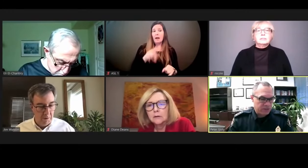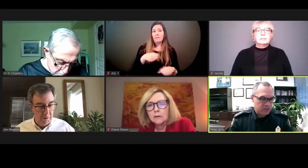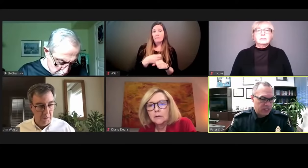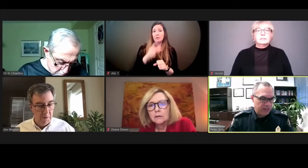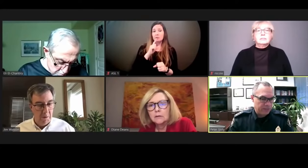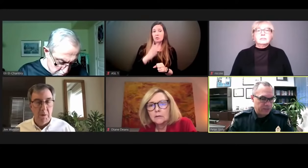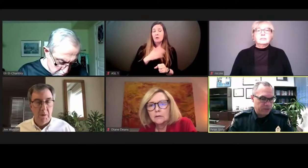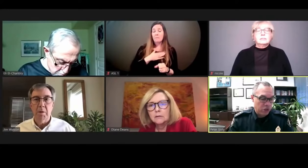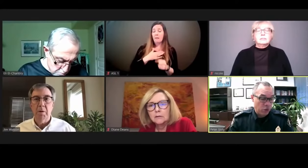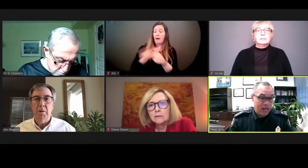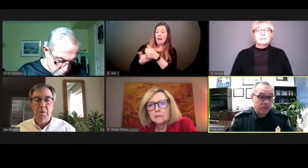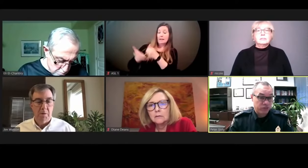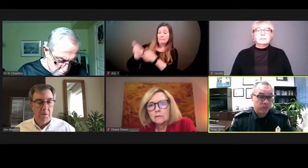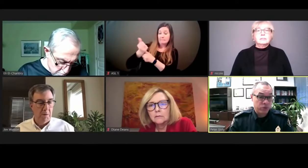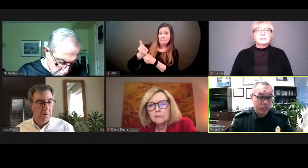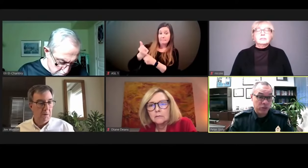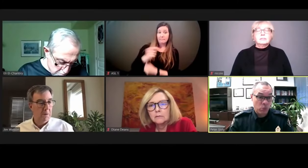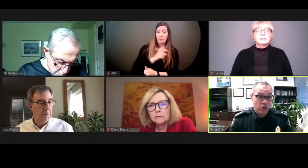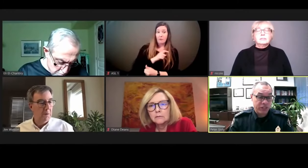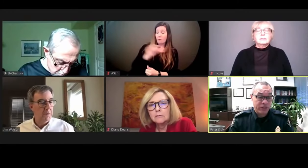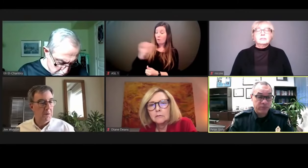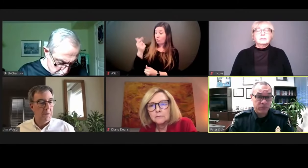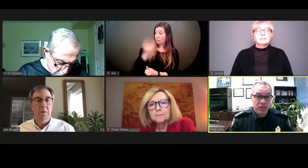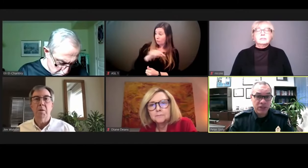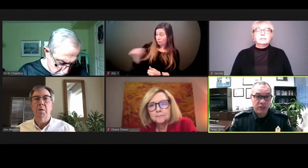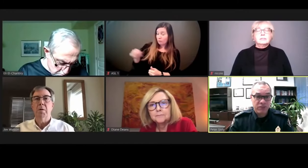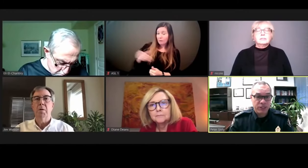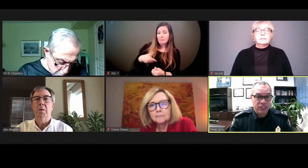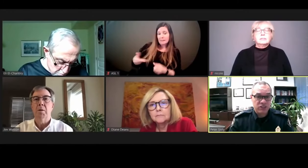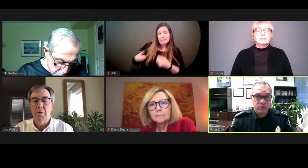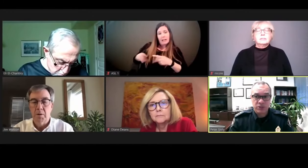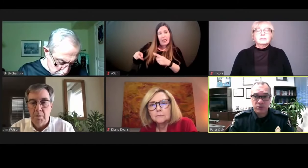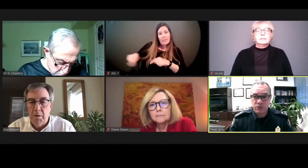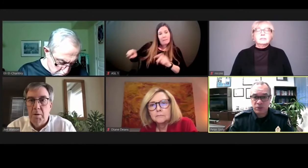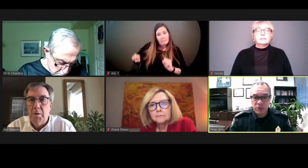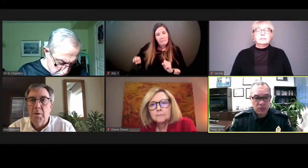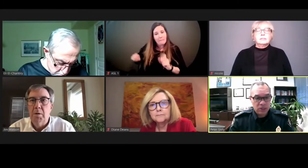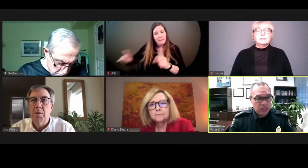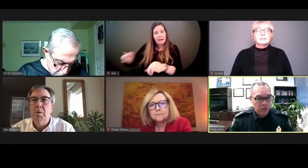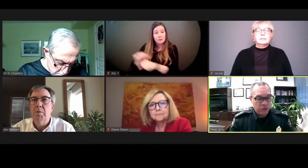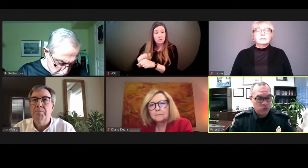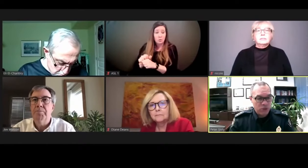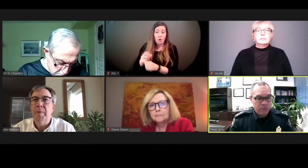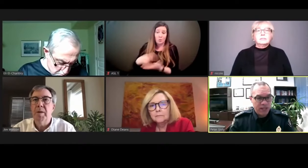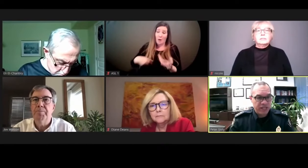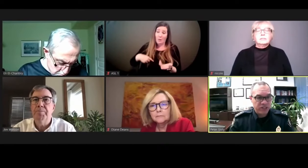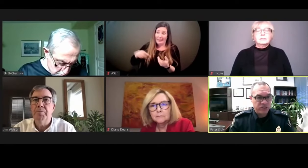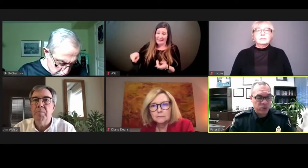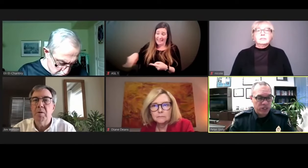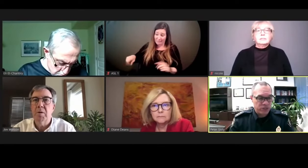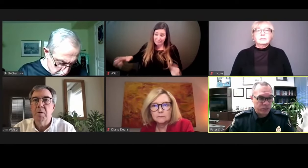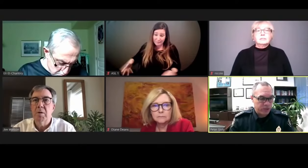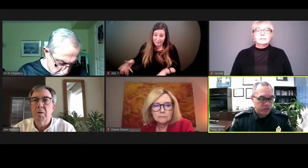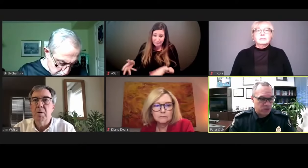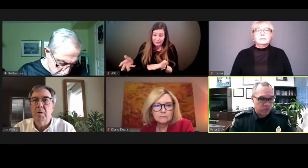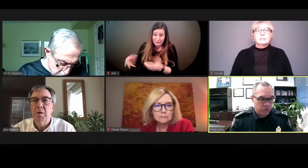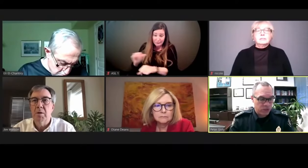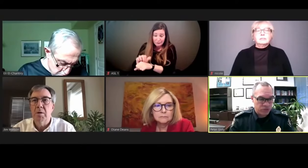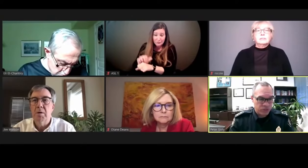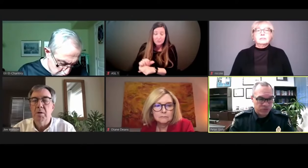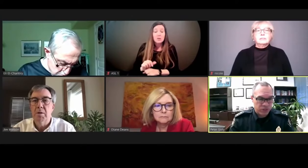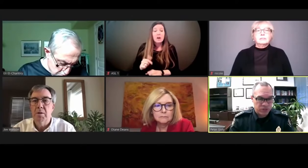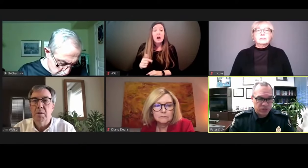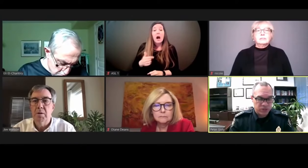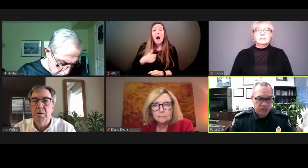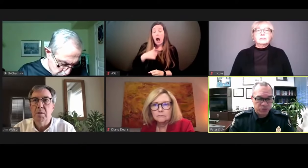commanders to go back to doing the work that I think everybody needs them to do. So I will do my best to answer the questions without the support of